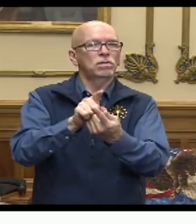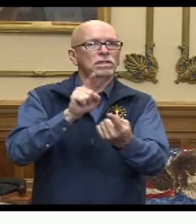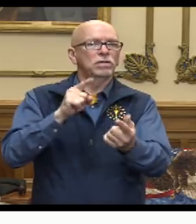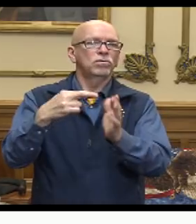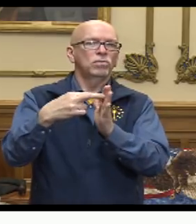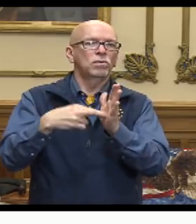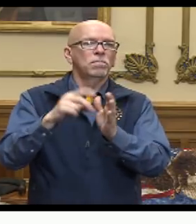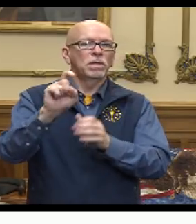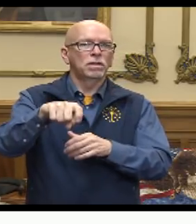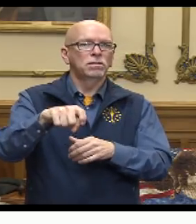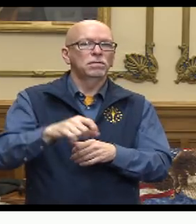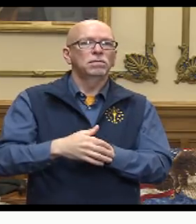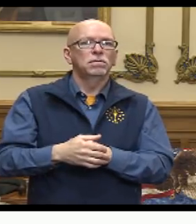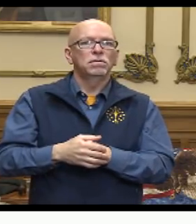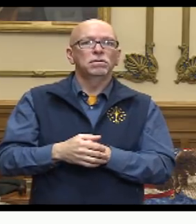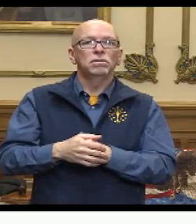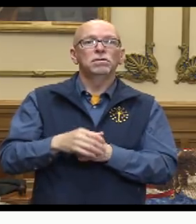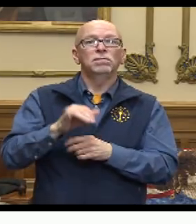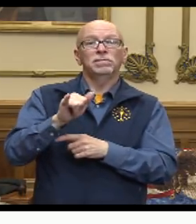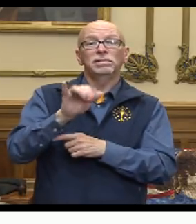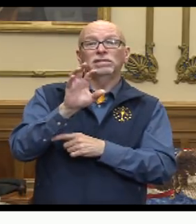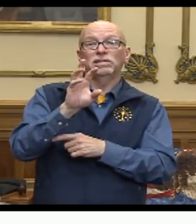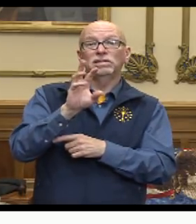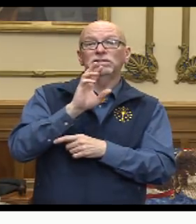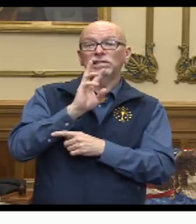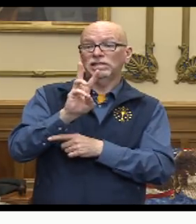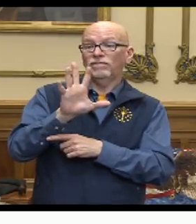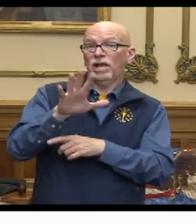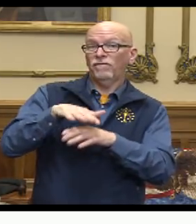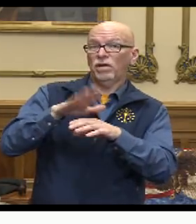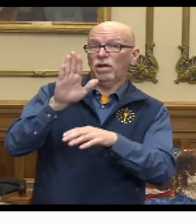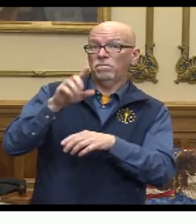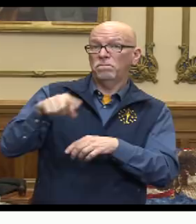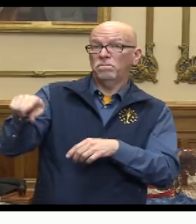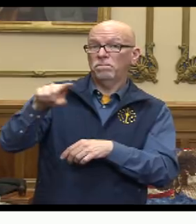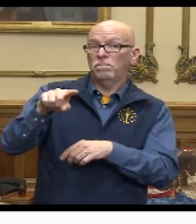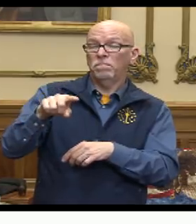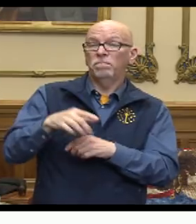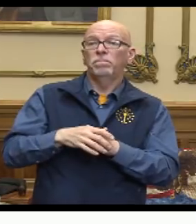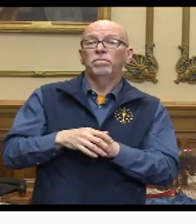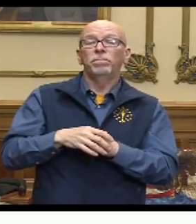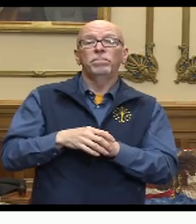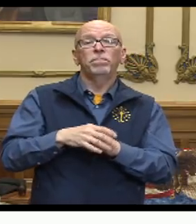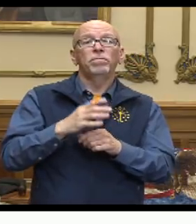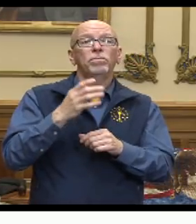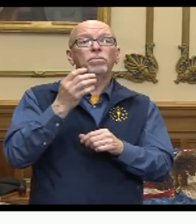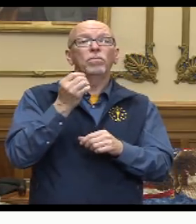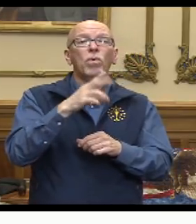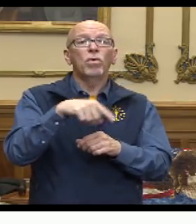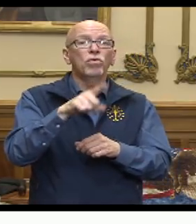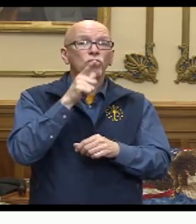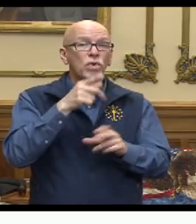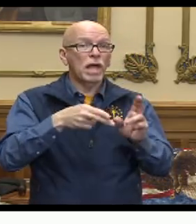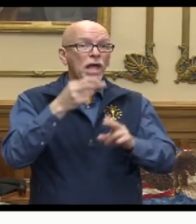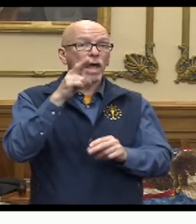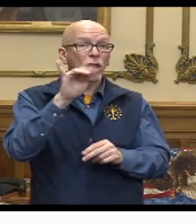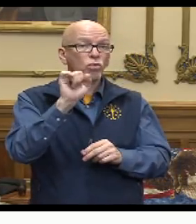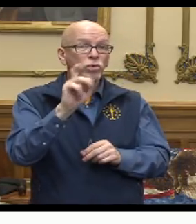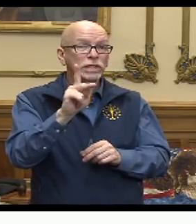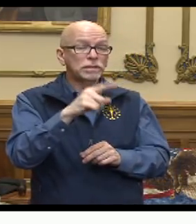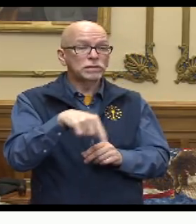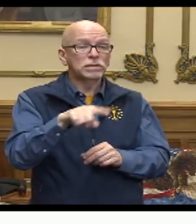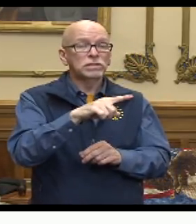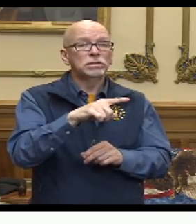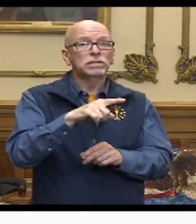guidelines. While those 65 and older and those at elevated risk will